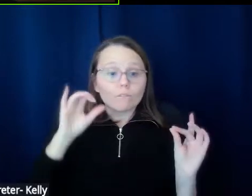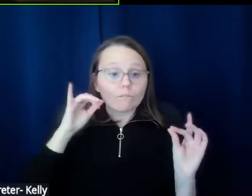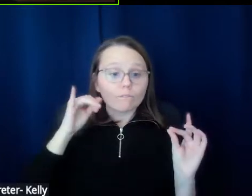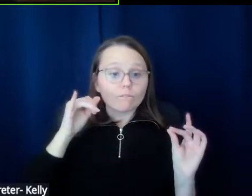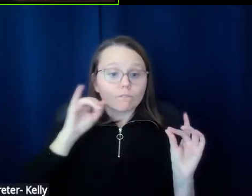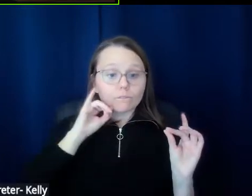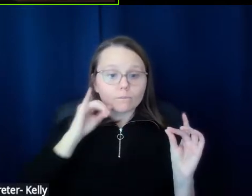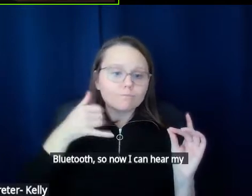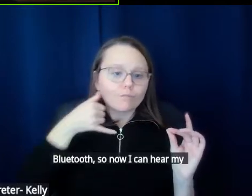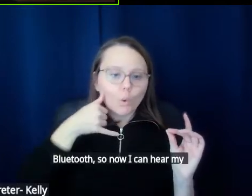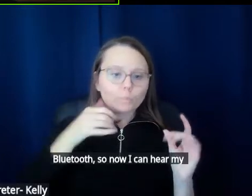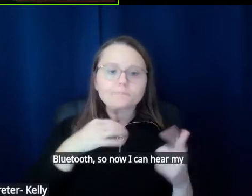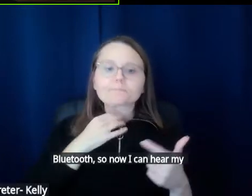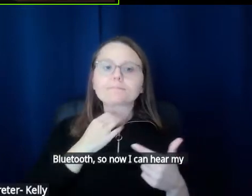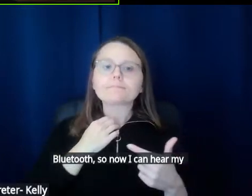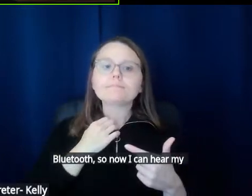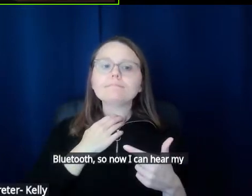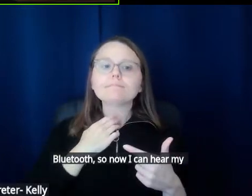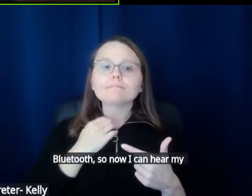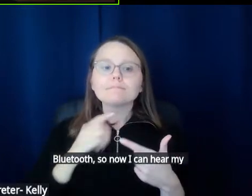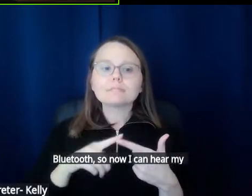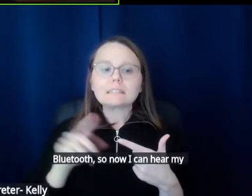can hear everything